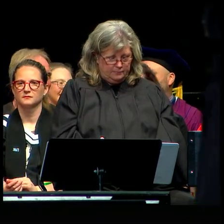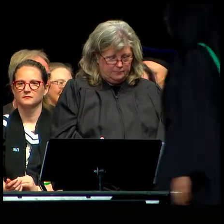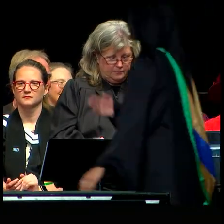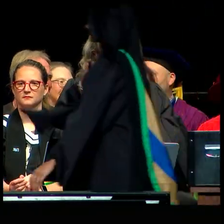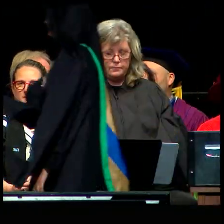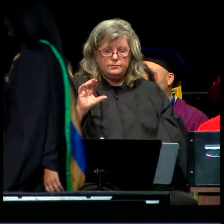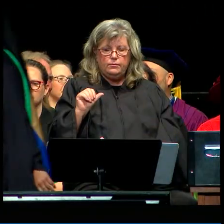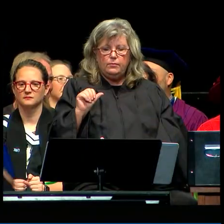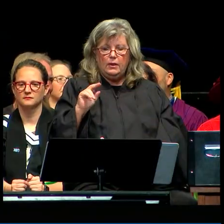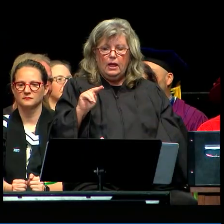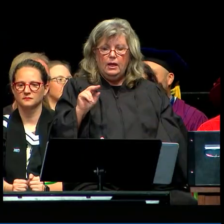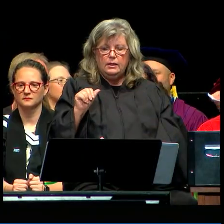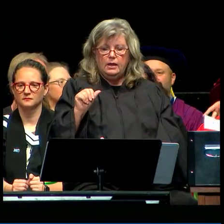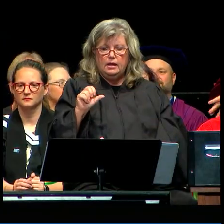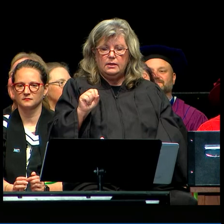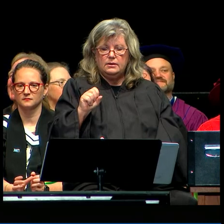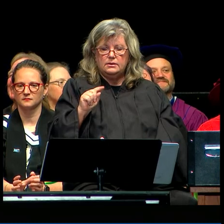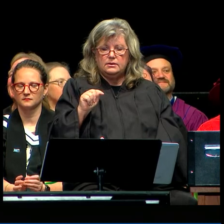Anastasia Jagdeo.